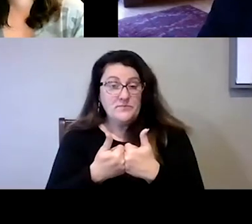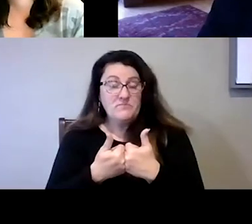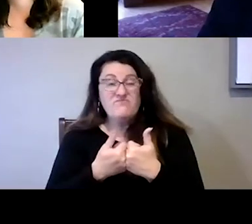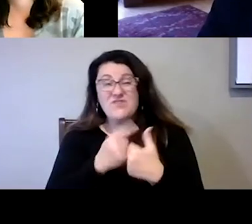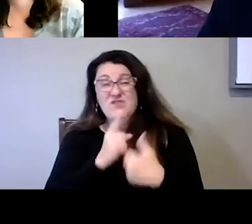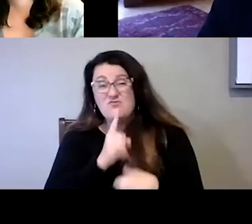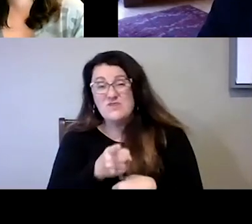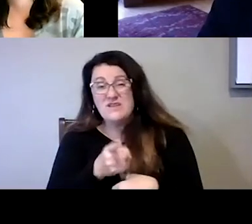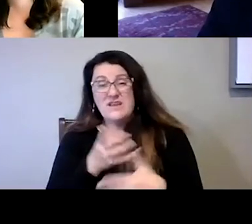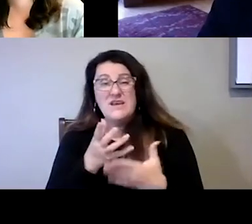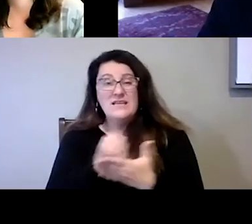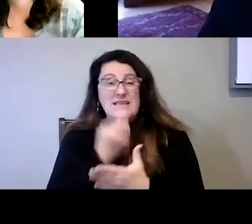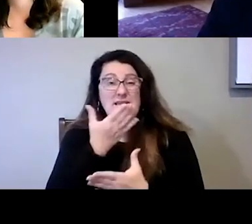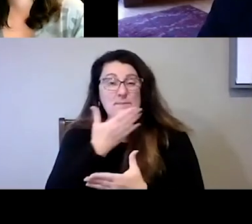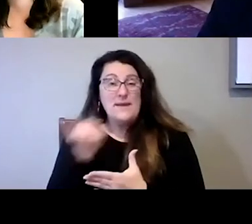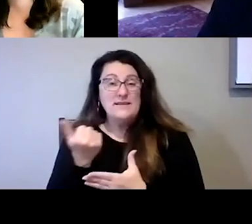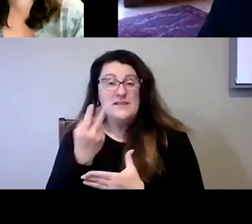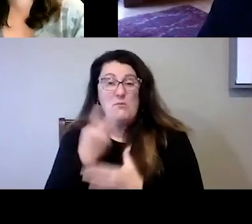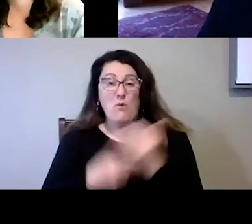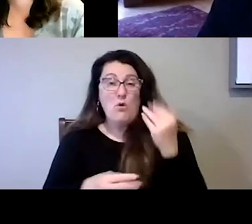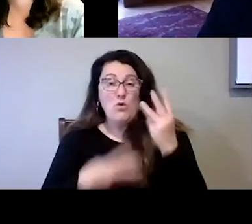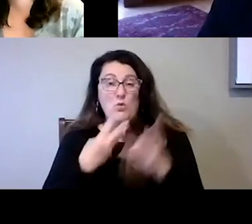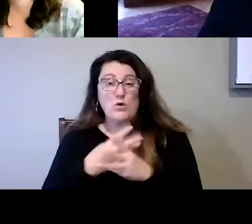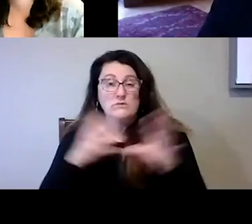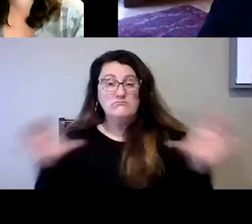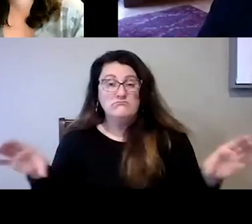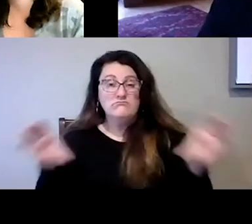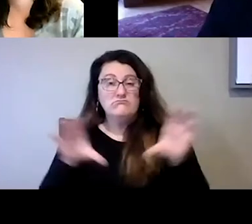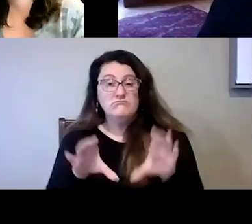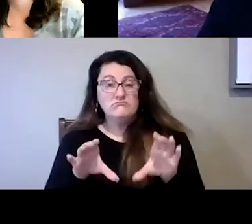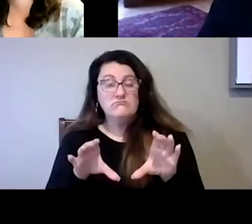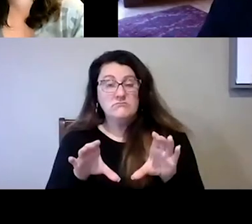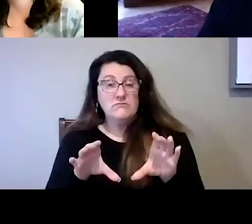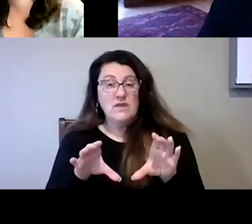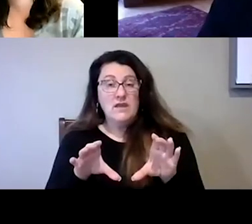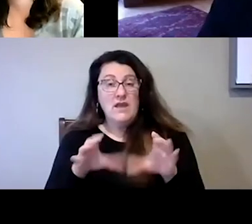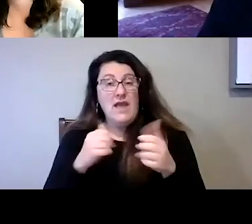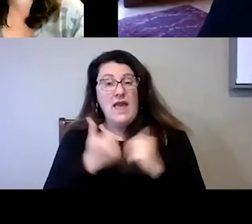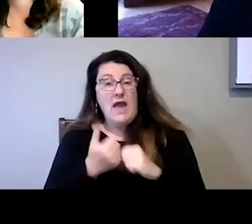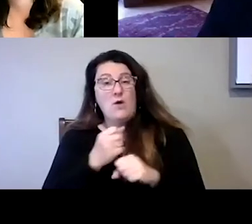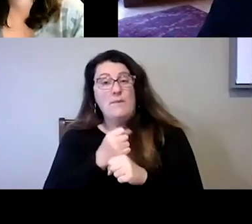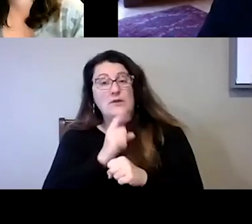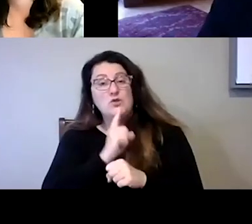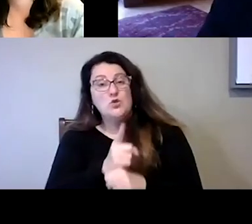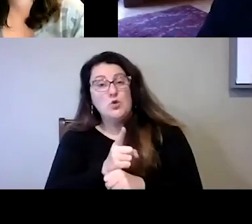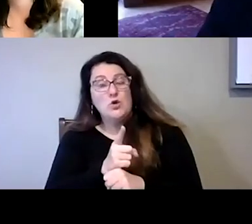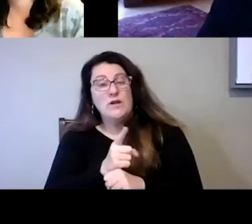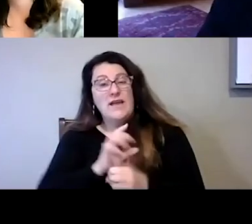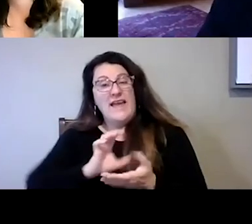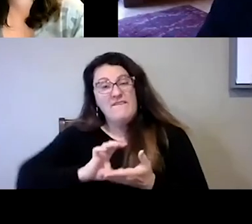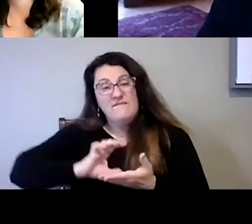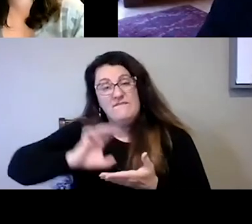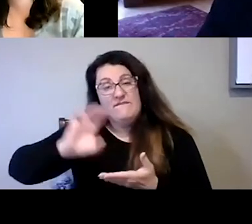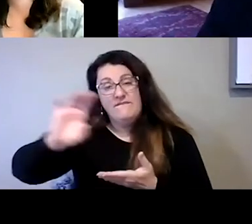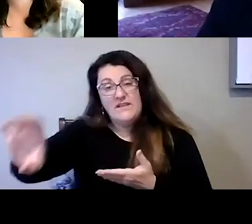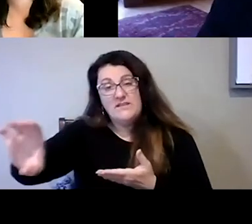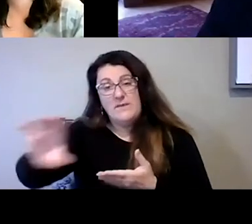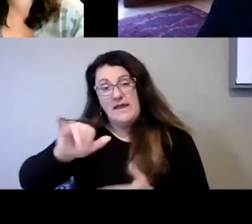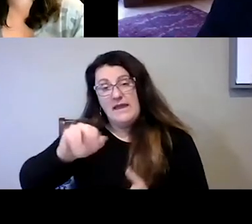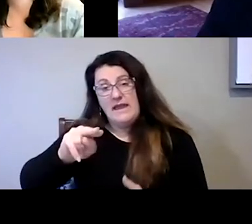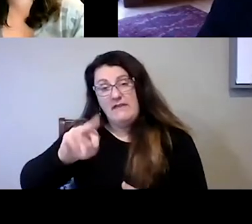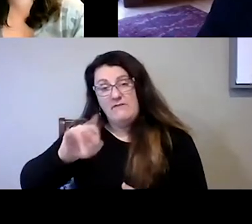really take the best of both worlds. How do we ensure that we have the investment made in the